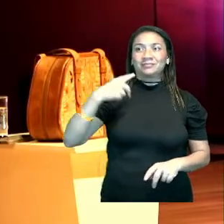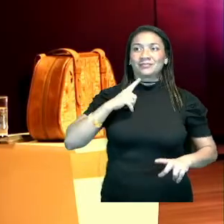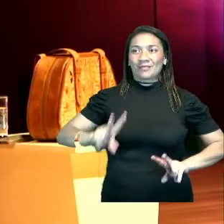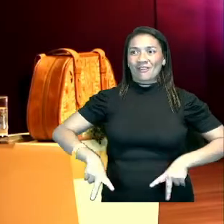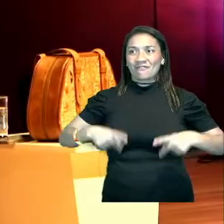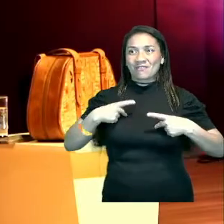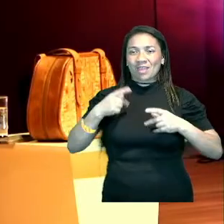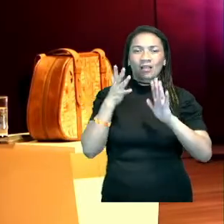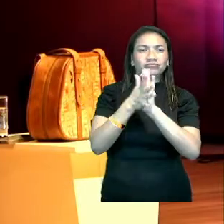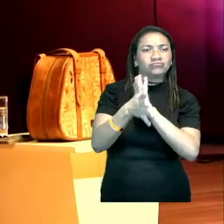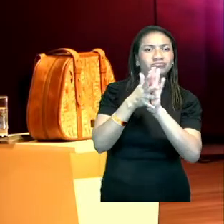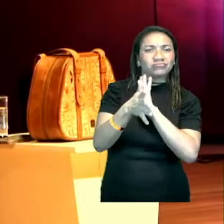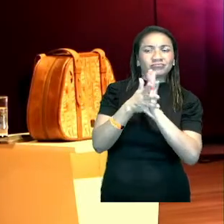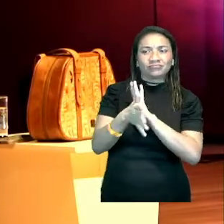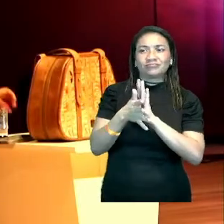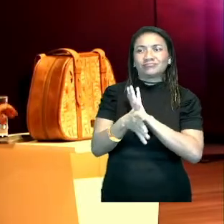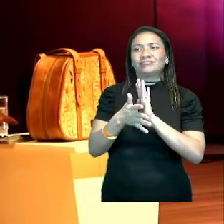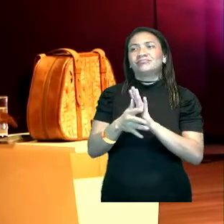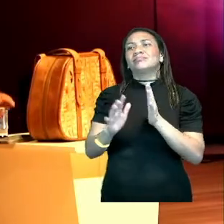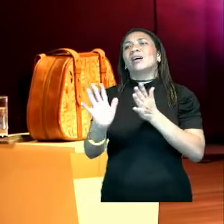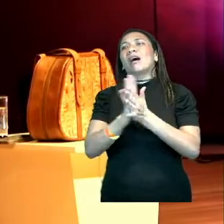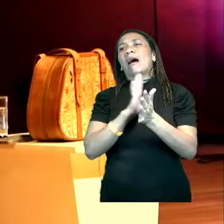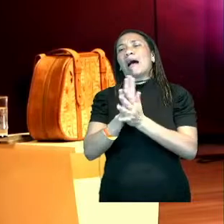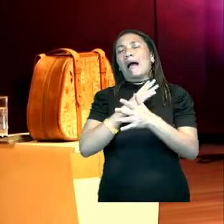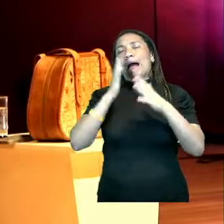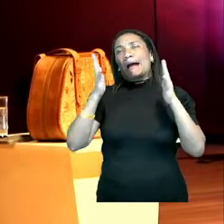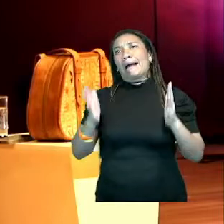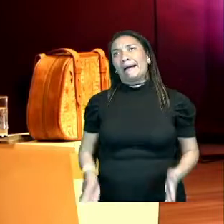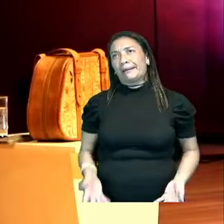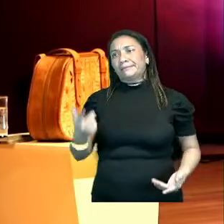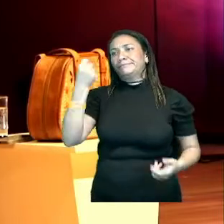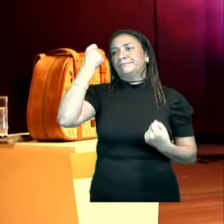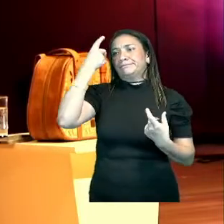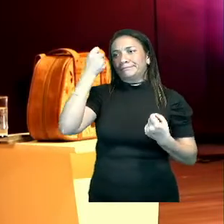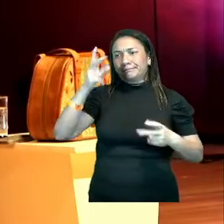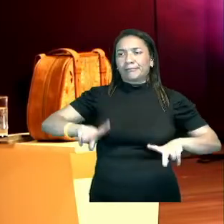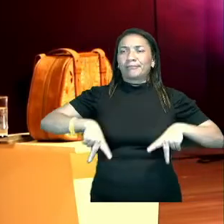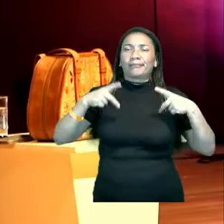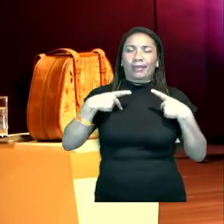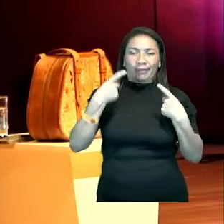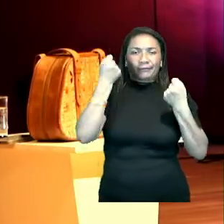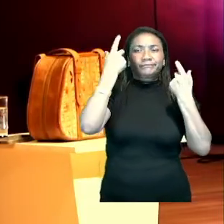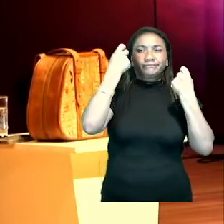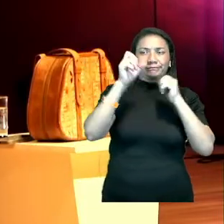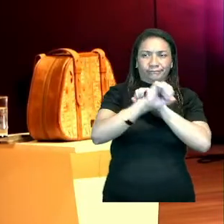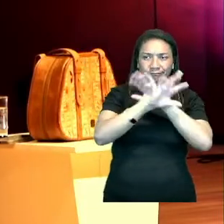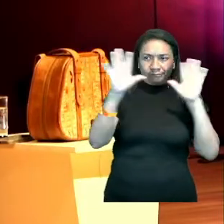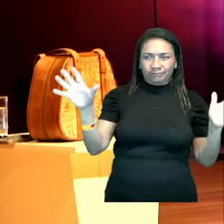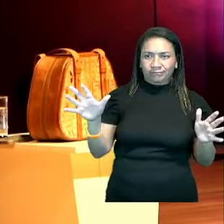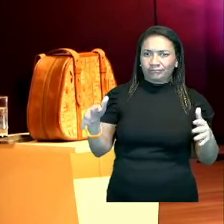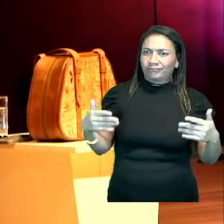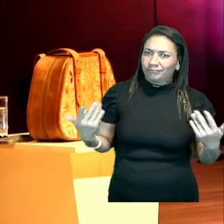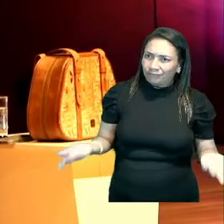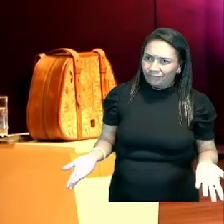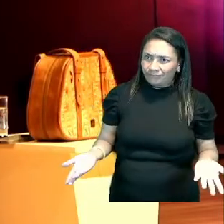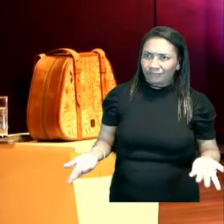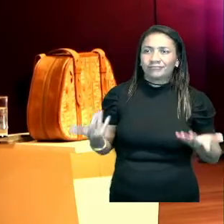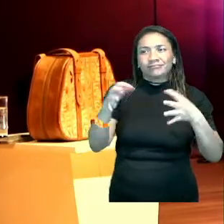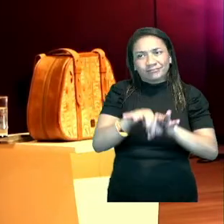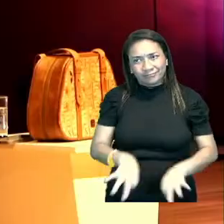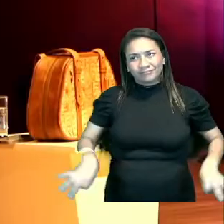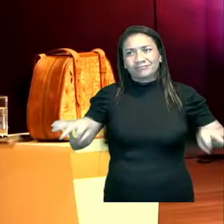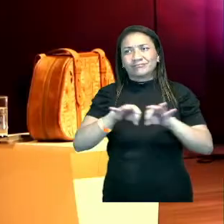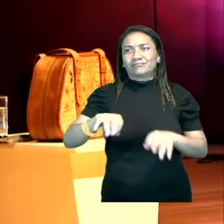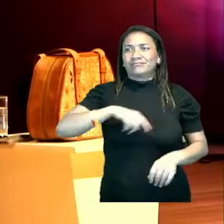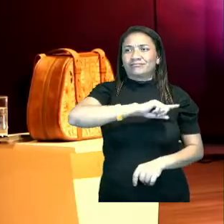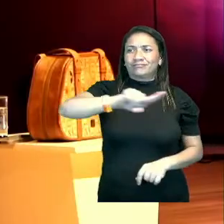what life is. So then we should require those who are studying